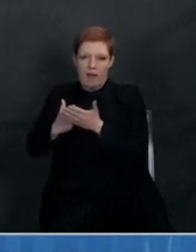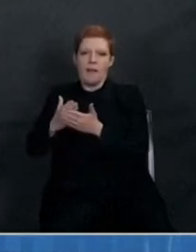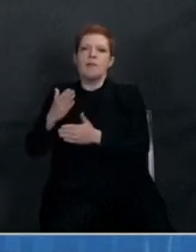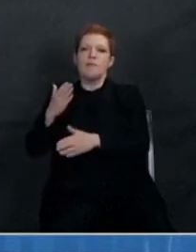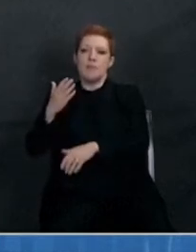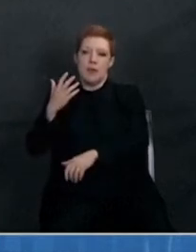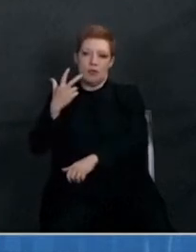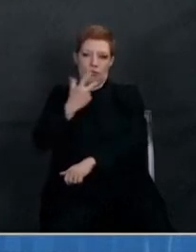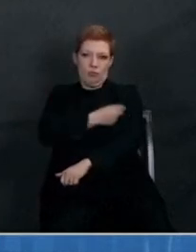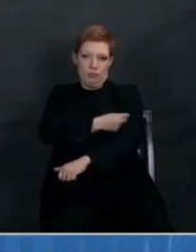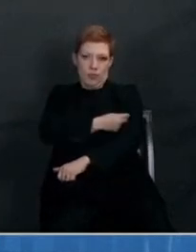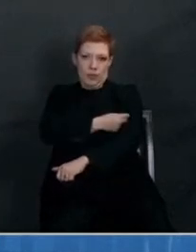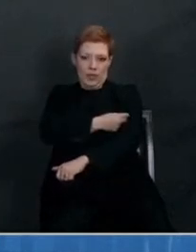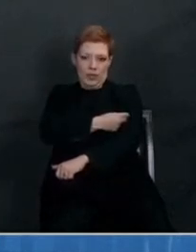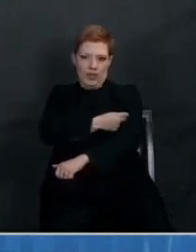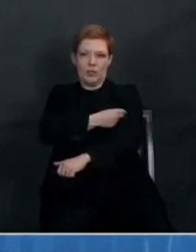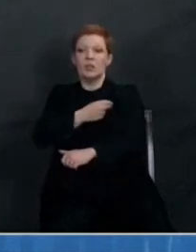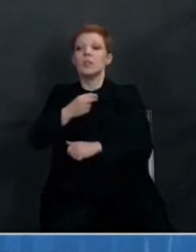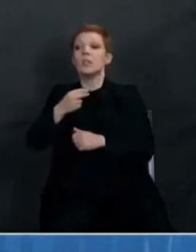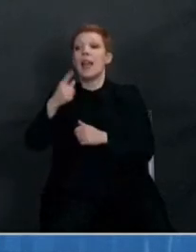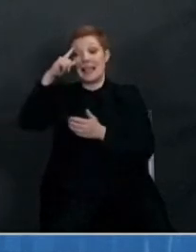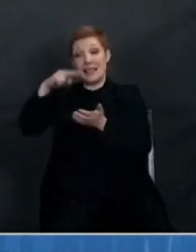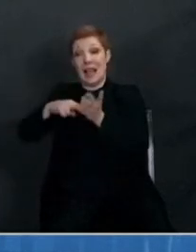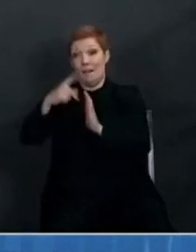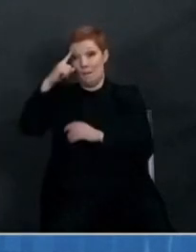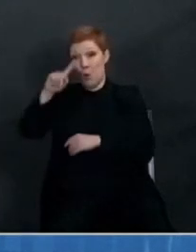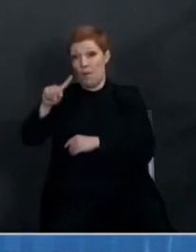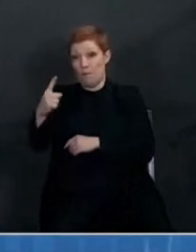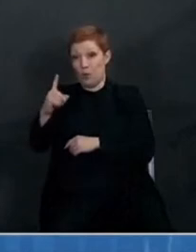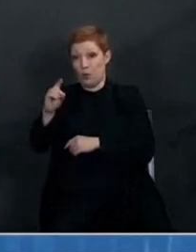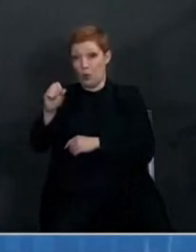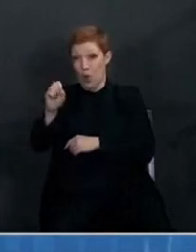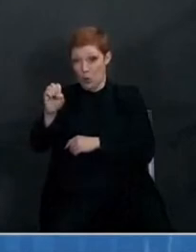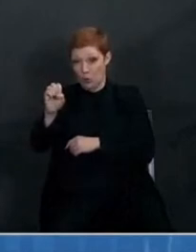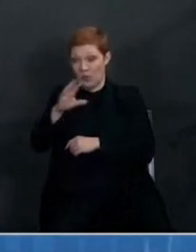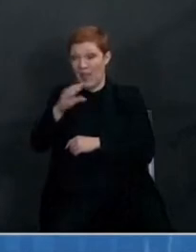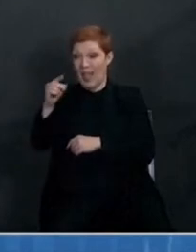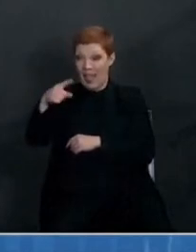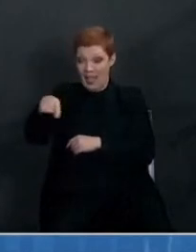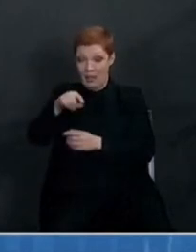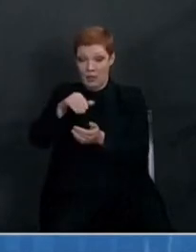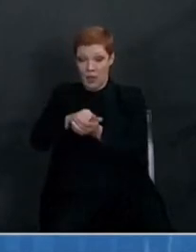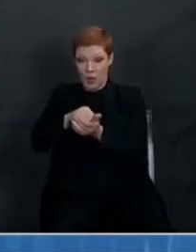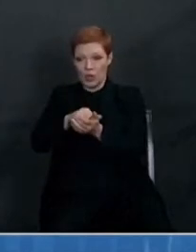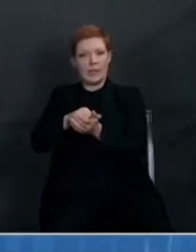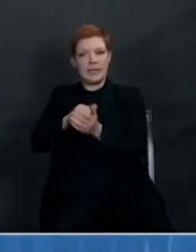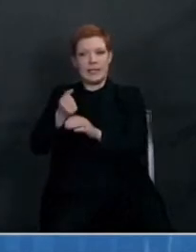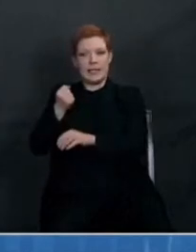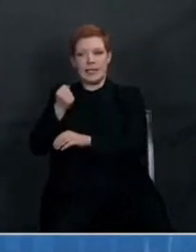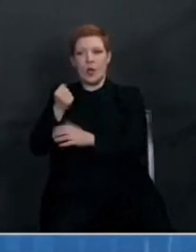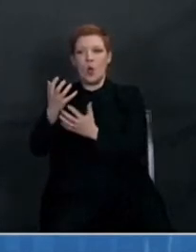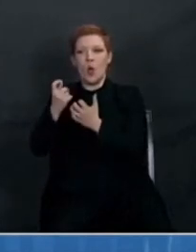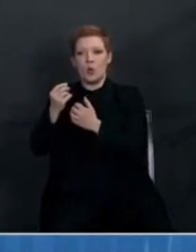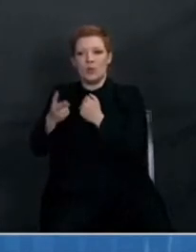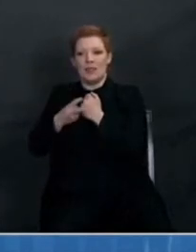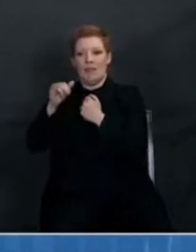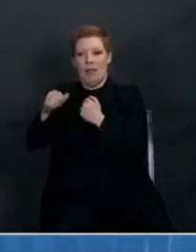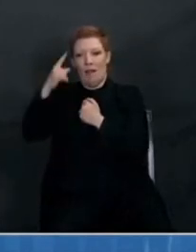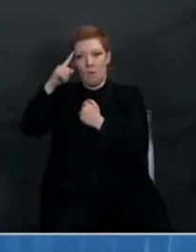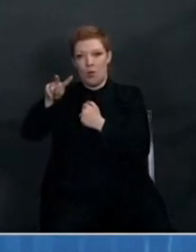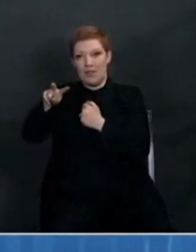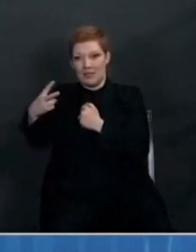patients. We want to be clear that we understand why healthcare providers have done that, but that it does not need